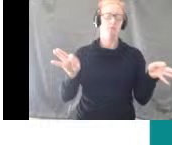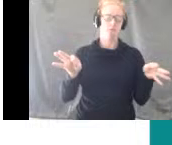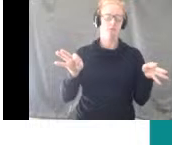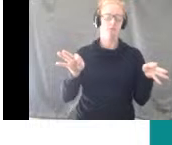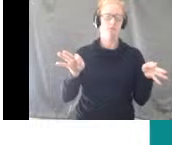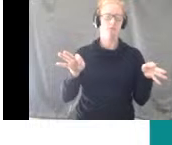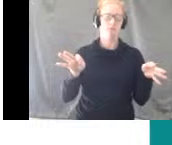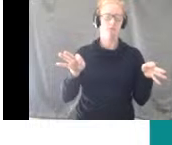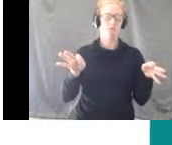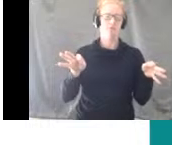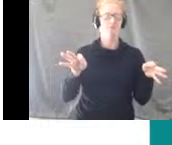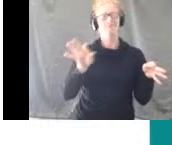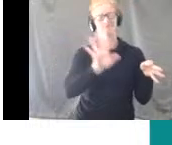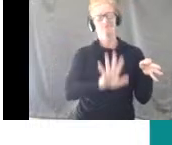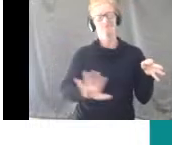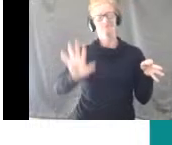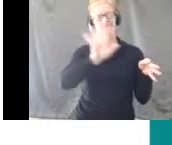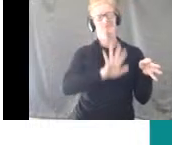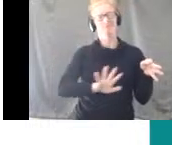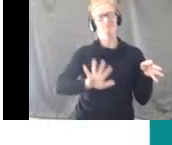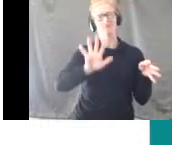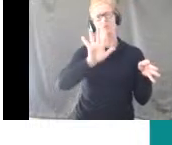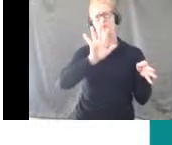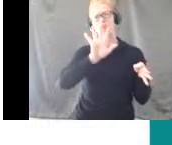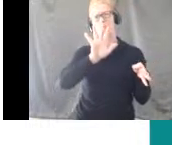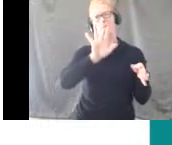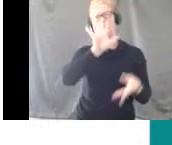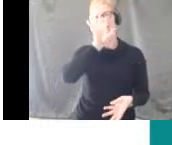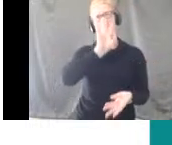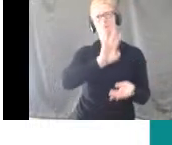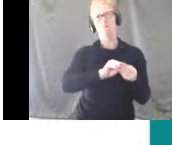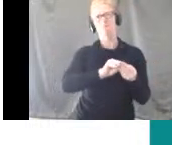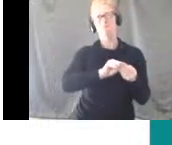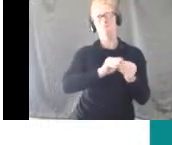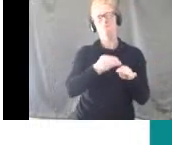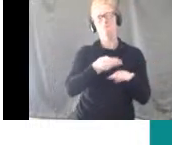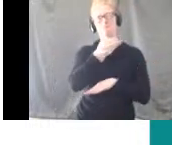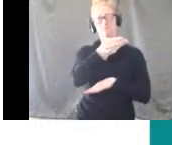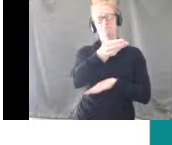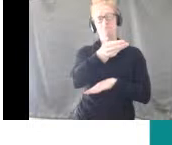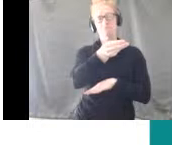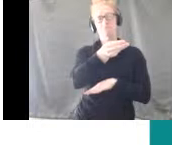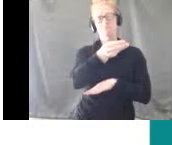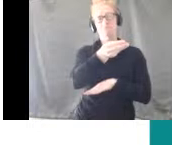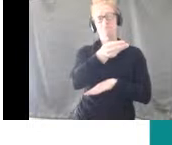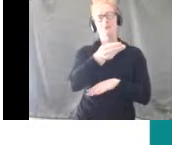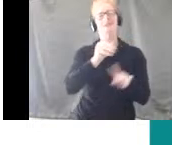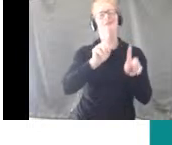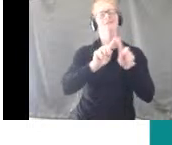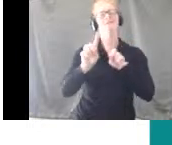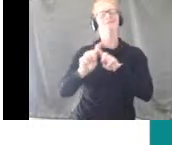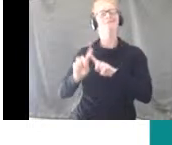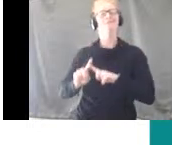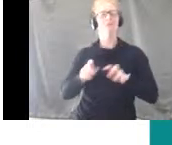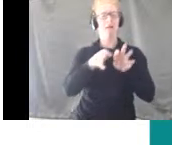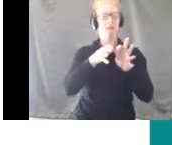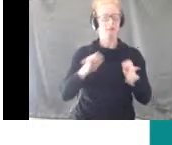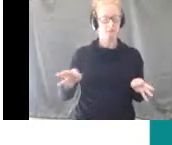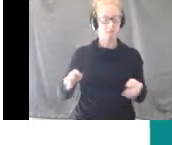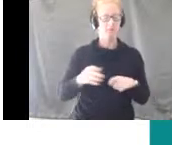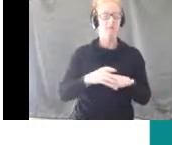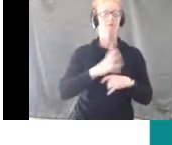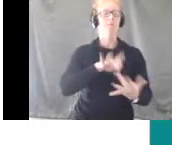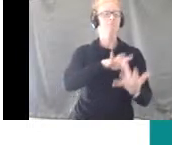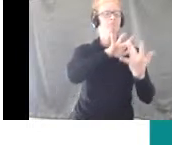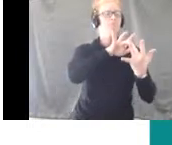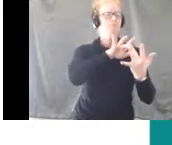so there were approximately 25 total submissions that were included in different languages. We've reached out to our